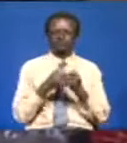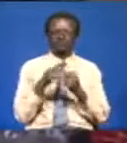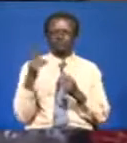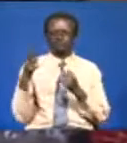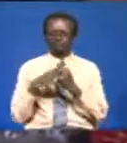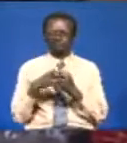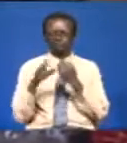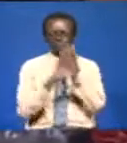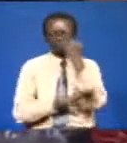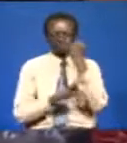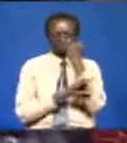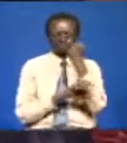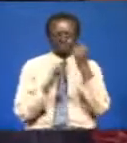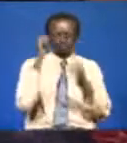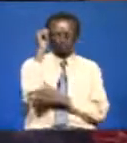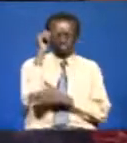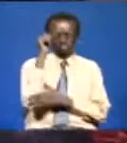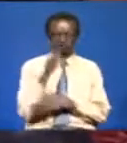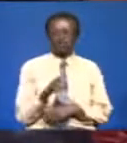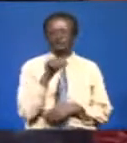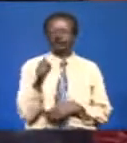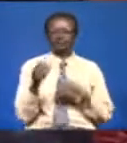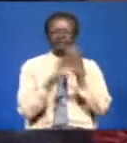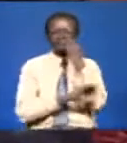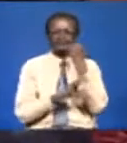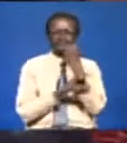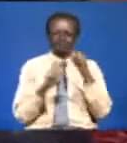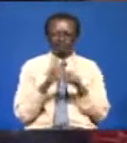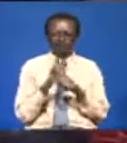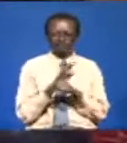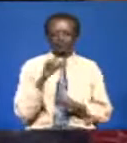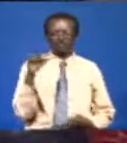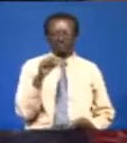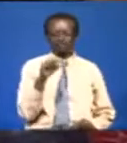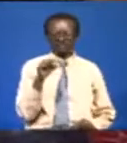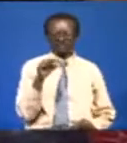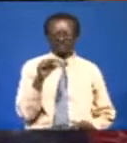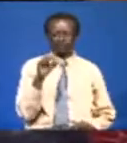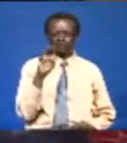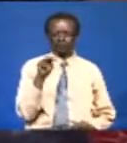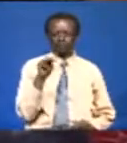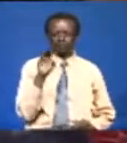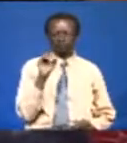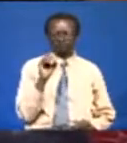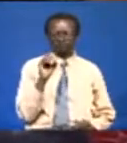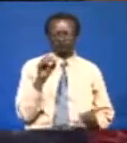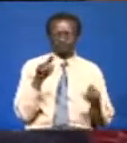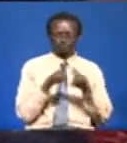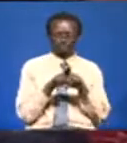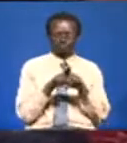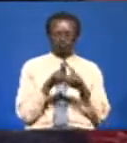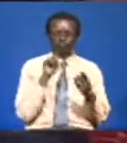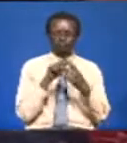Other countries are using genetically modified food, Mr. Speaker, just to